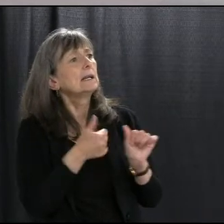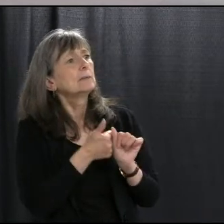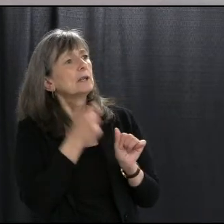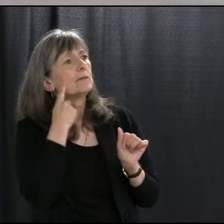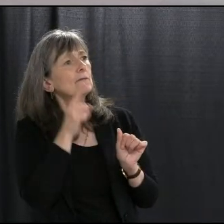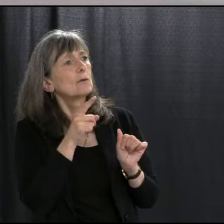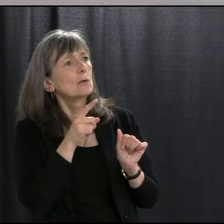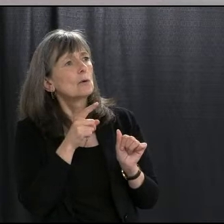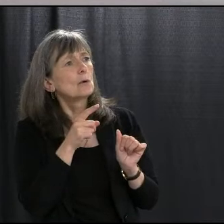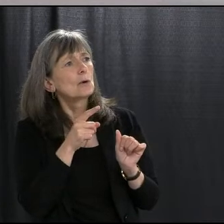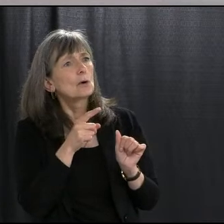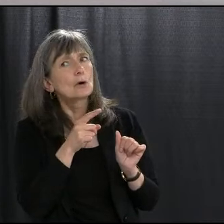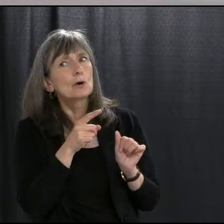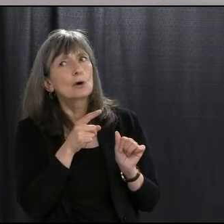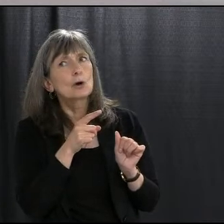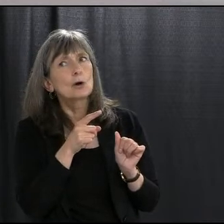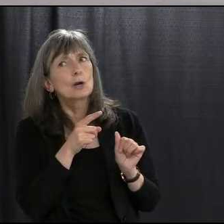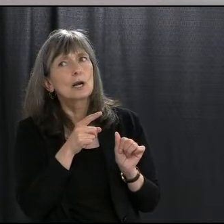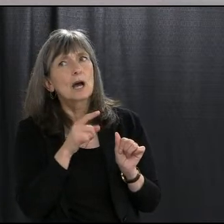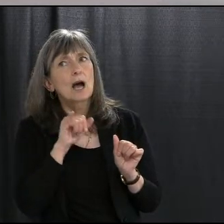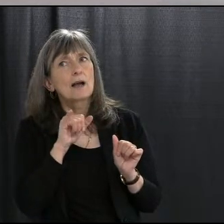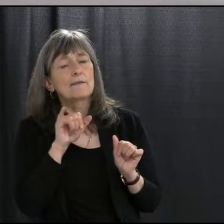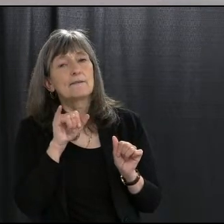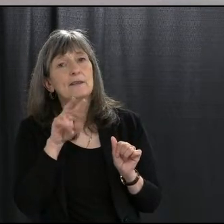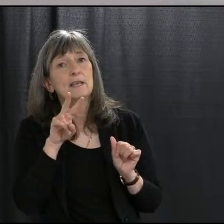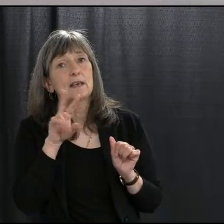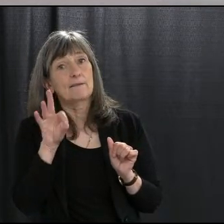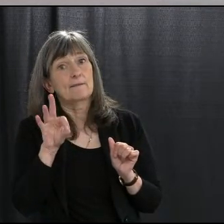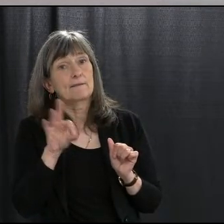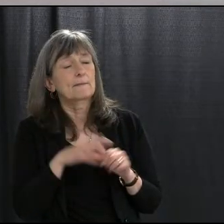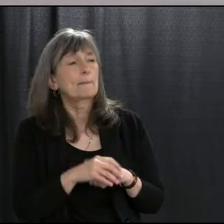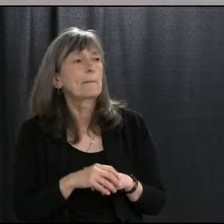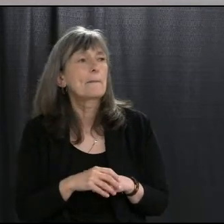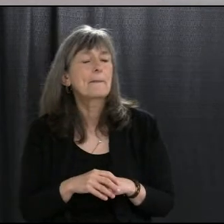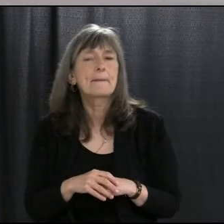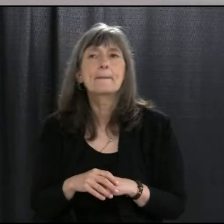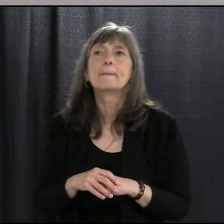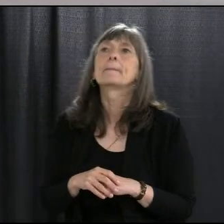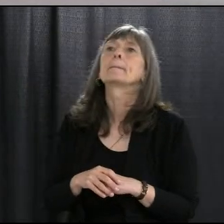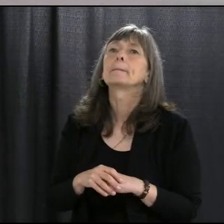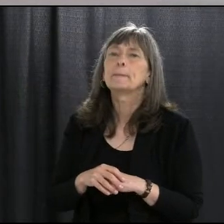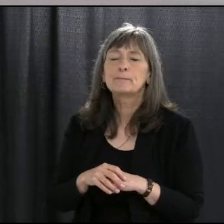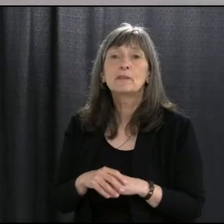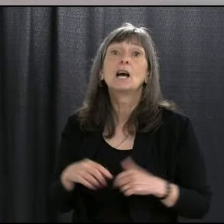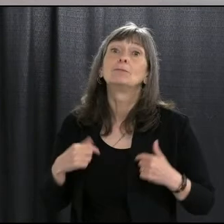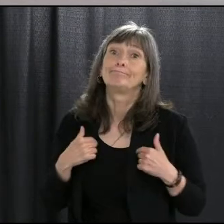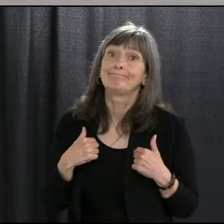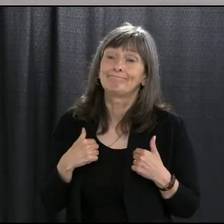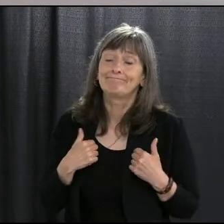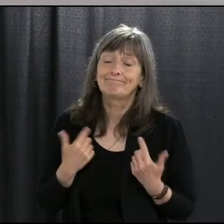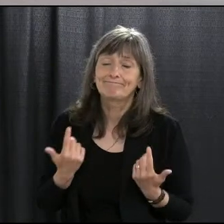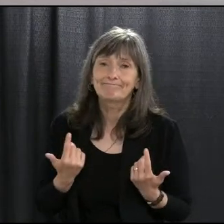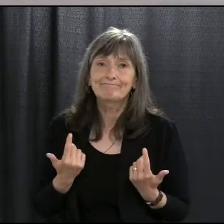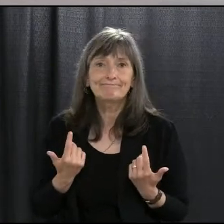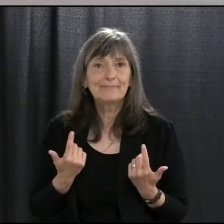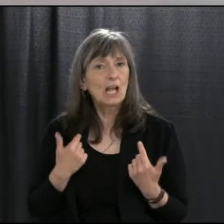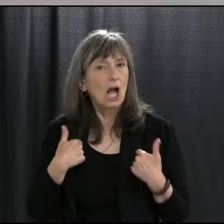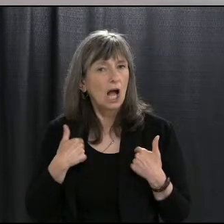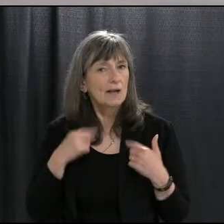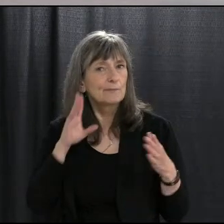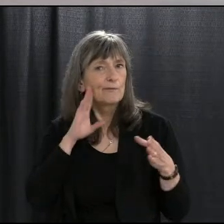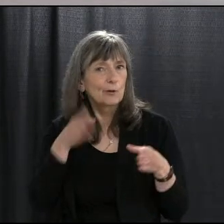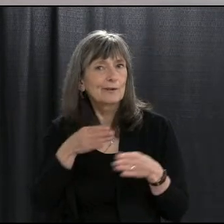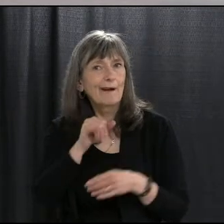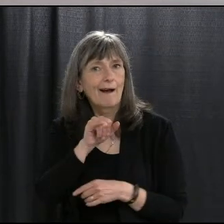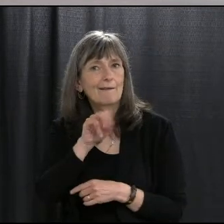province and maybe getting that procedure here? Yep, so it's something that, I'm very interested in, very focused